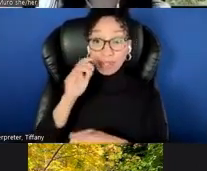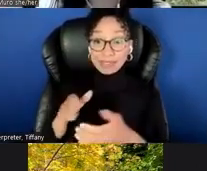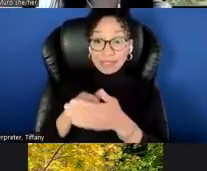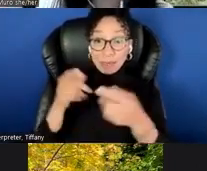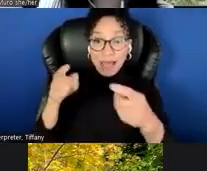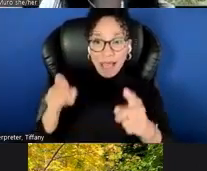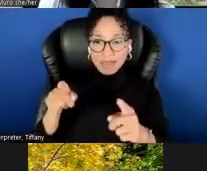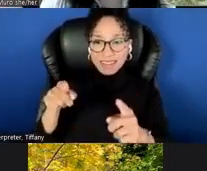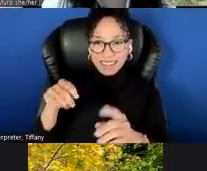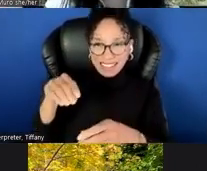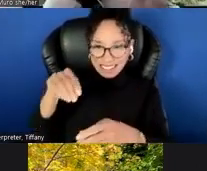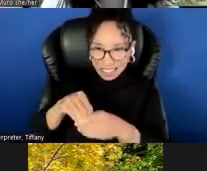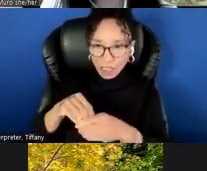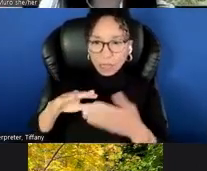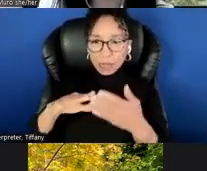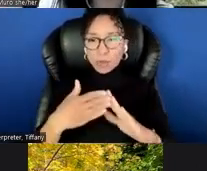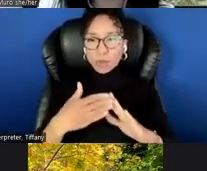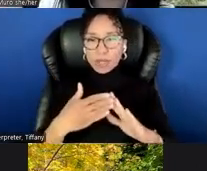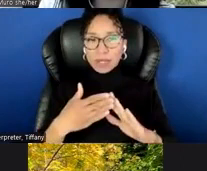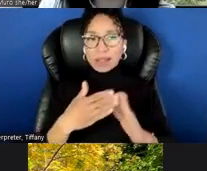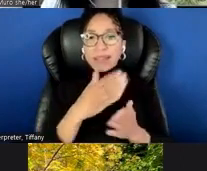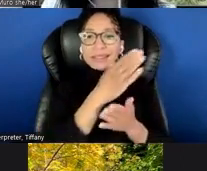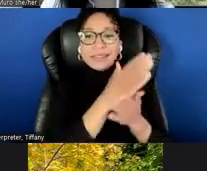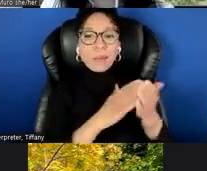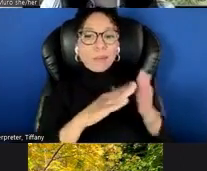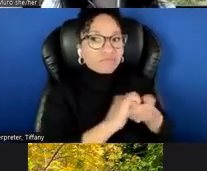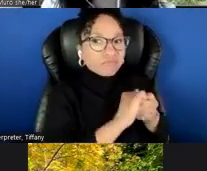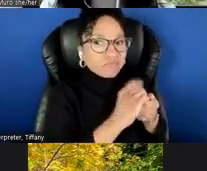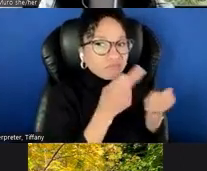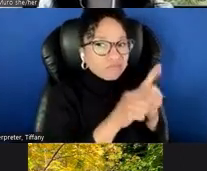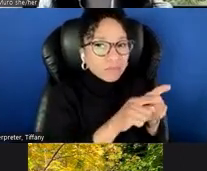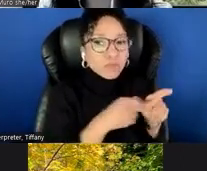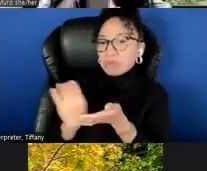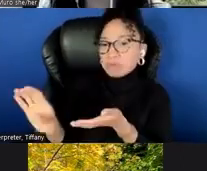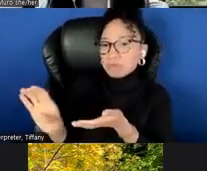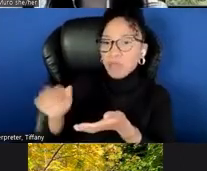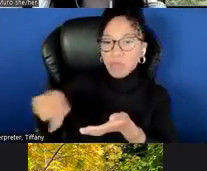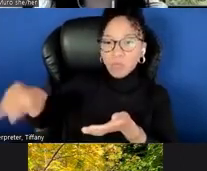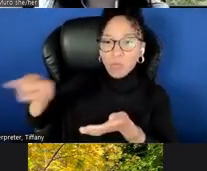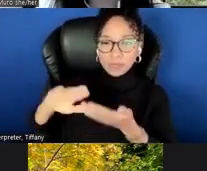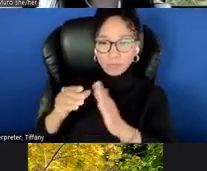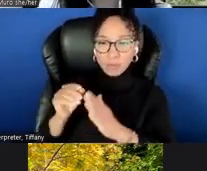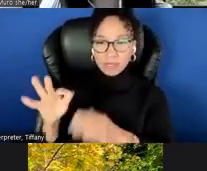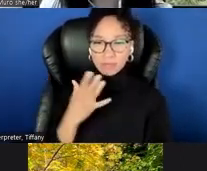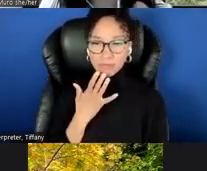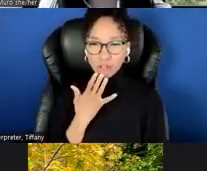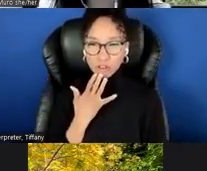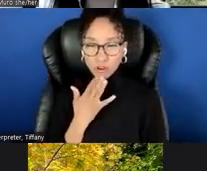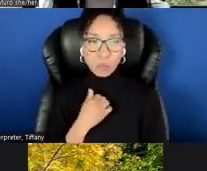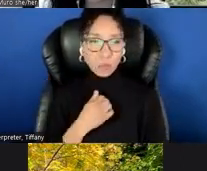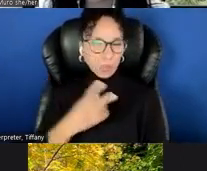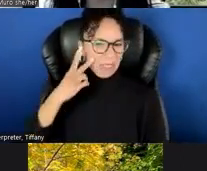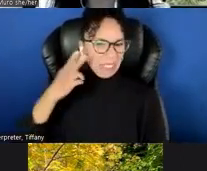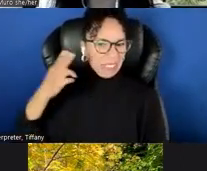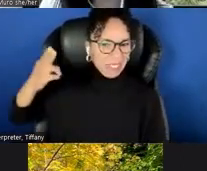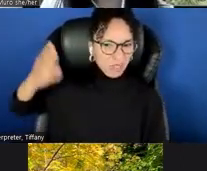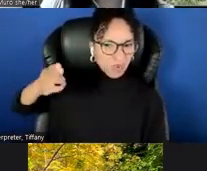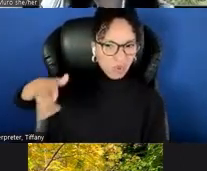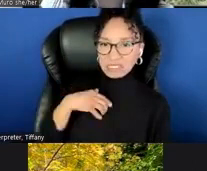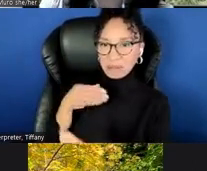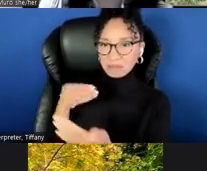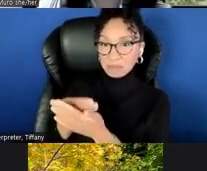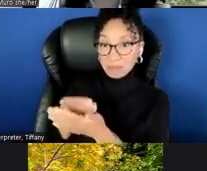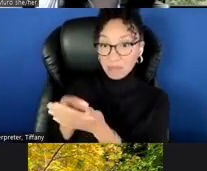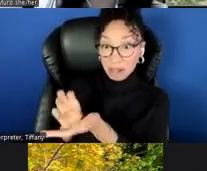colluding together, for example, to centralize communities of color. We often see historical areas that have been disinvested in. And